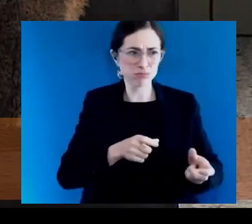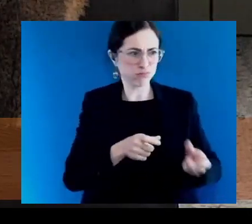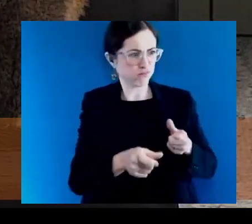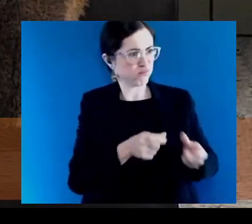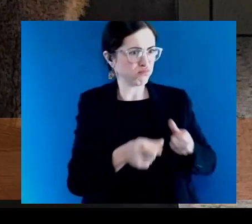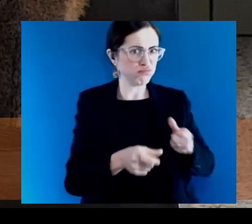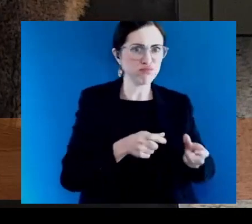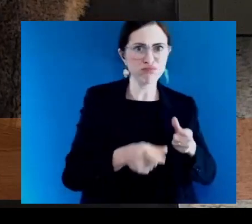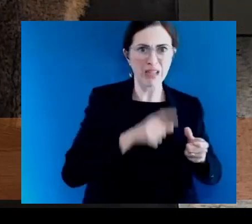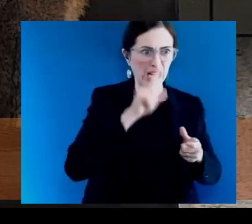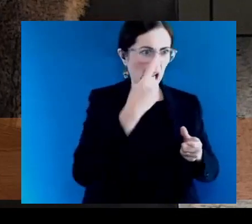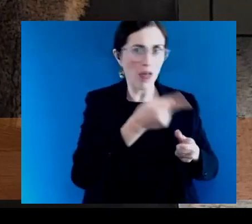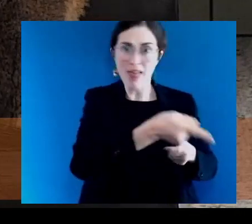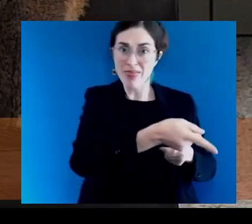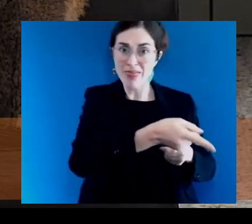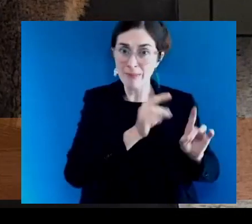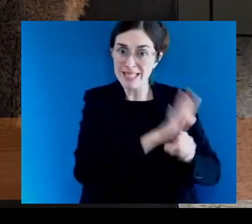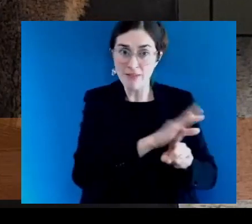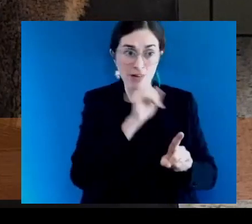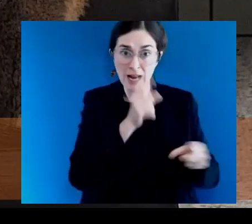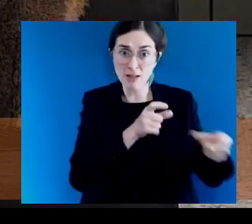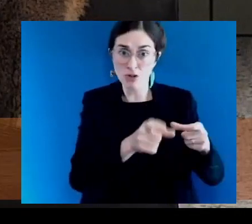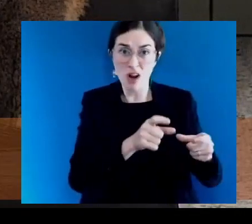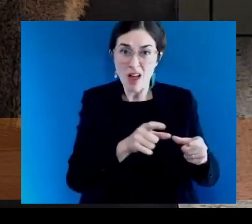since arrival.